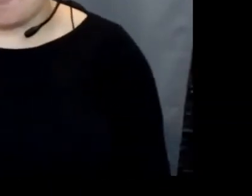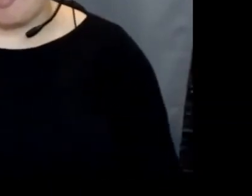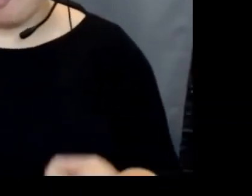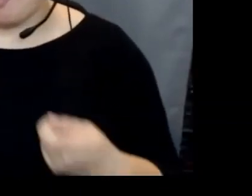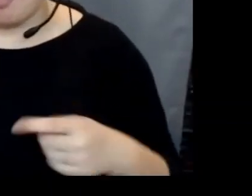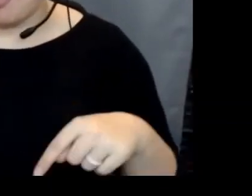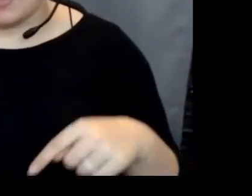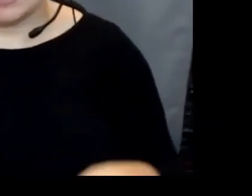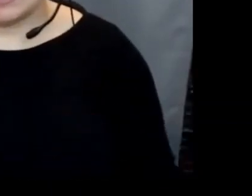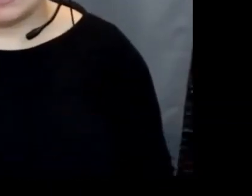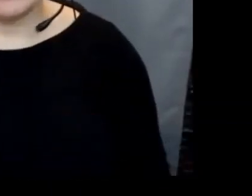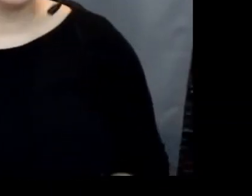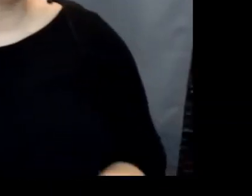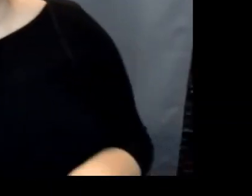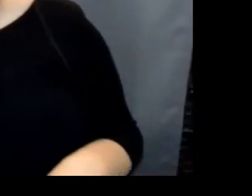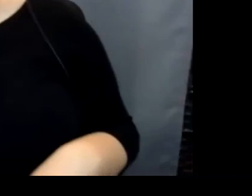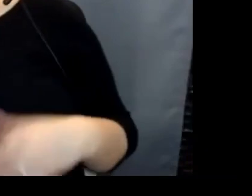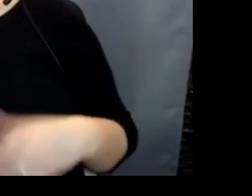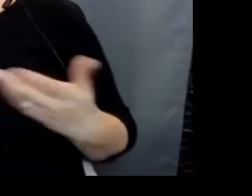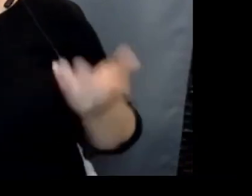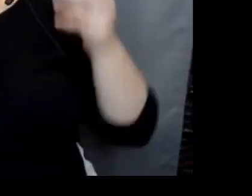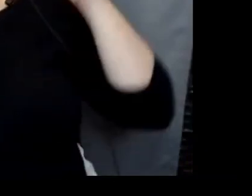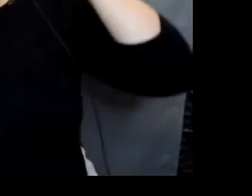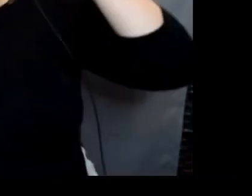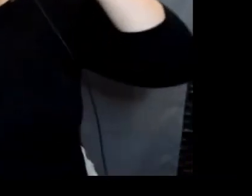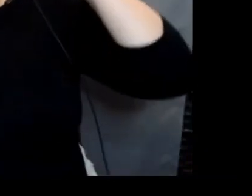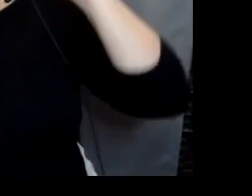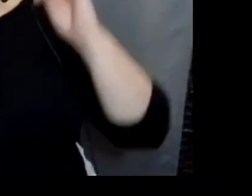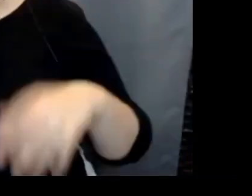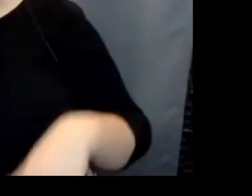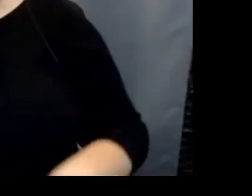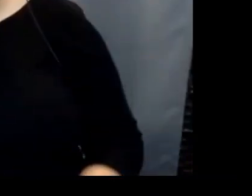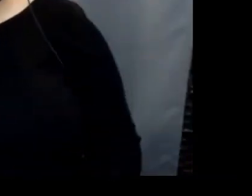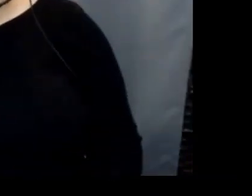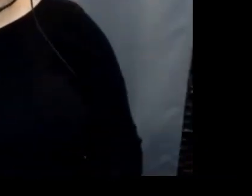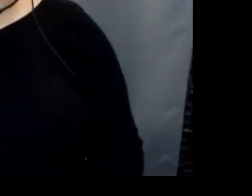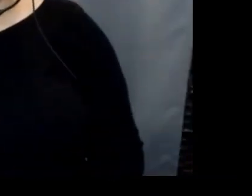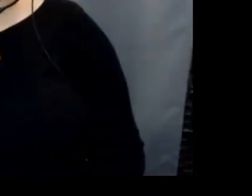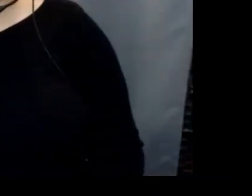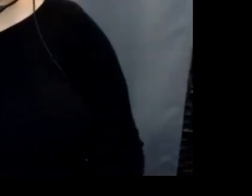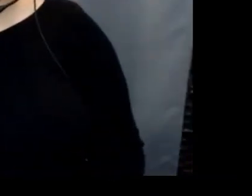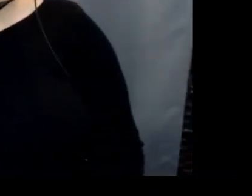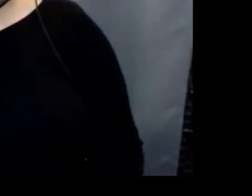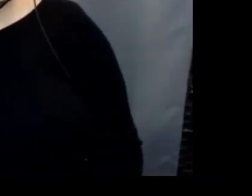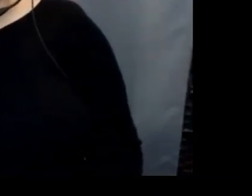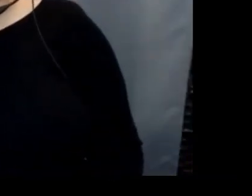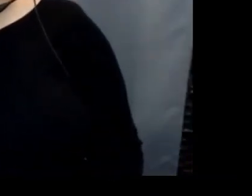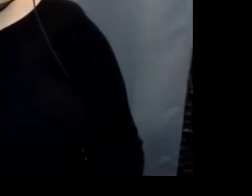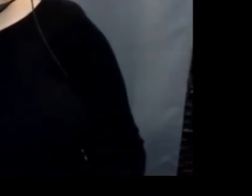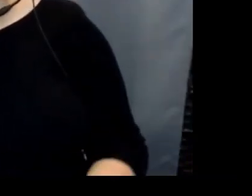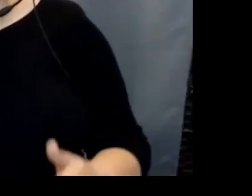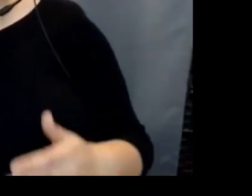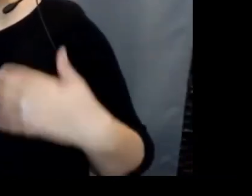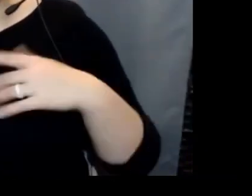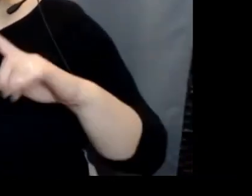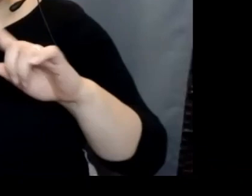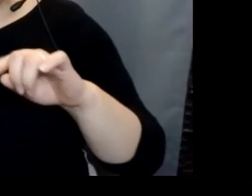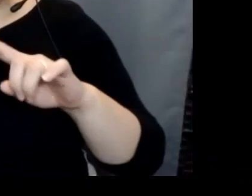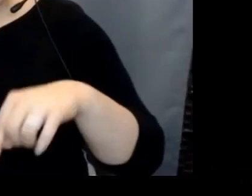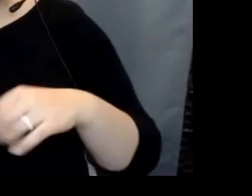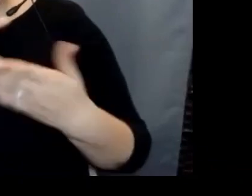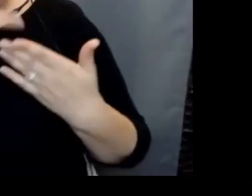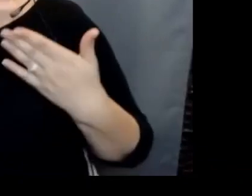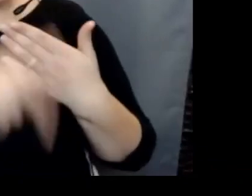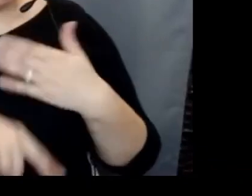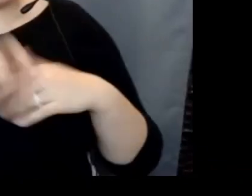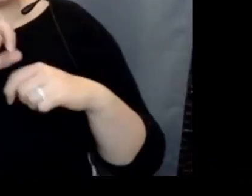Administration. So the Social Security Administration does have reports that are sent to them from our program